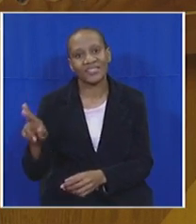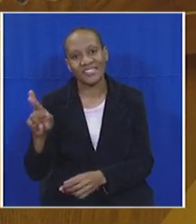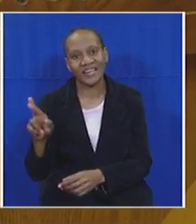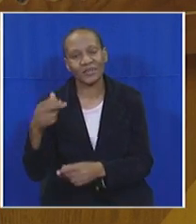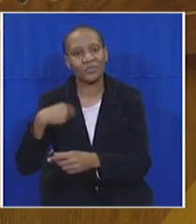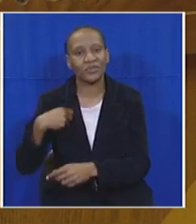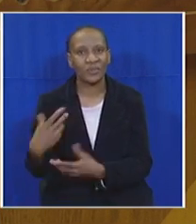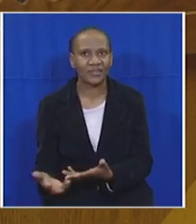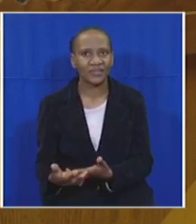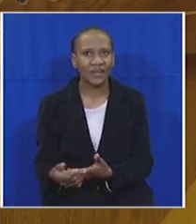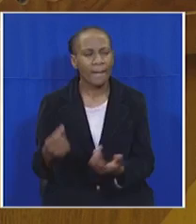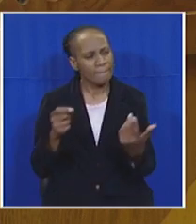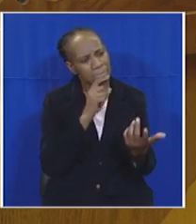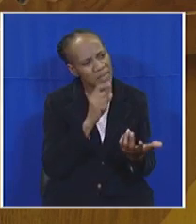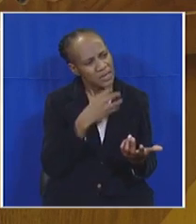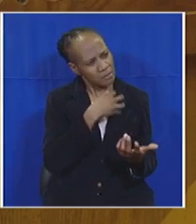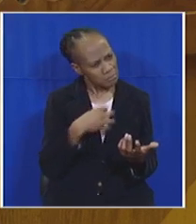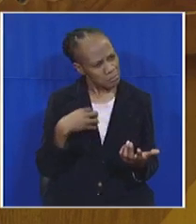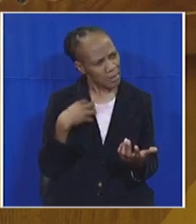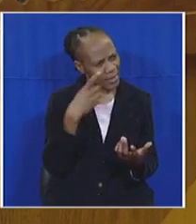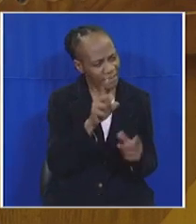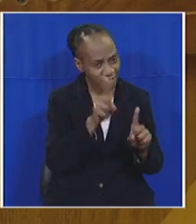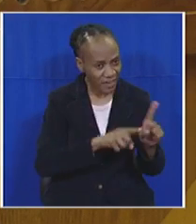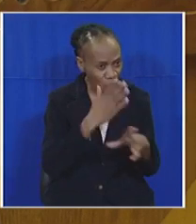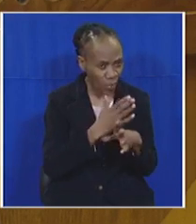because Mogale is failing to deliver, but